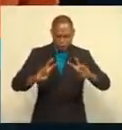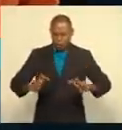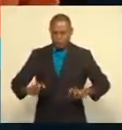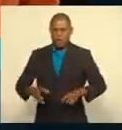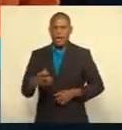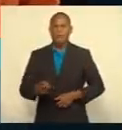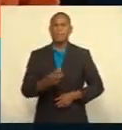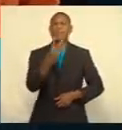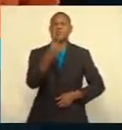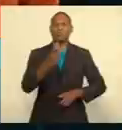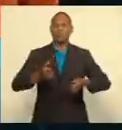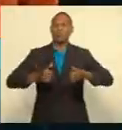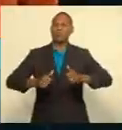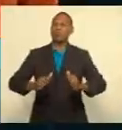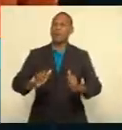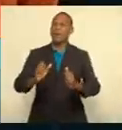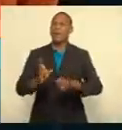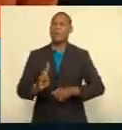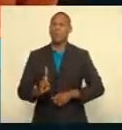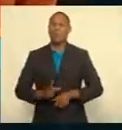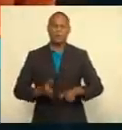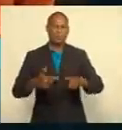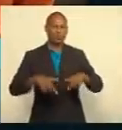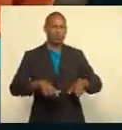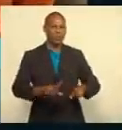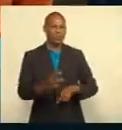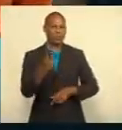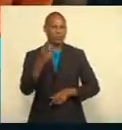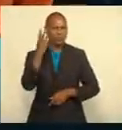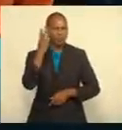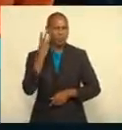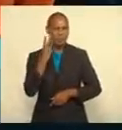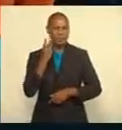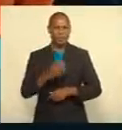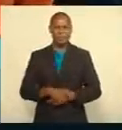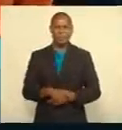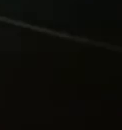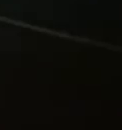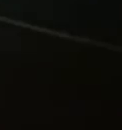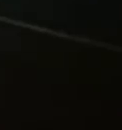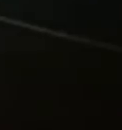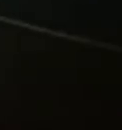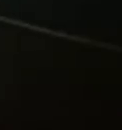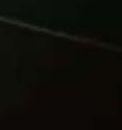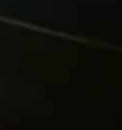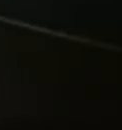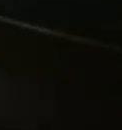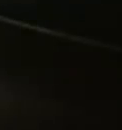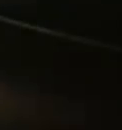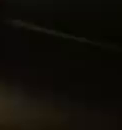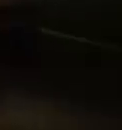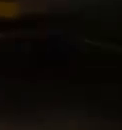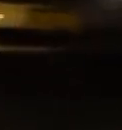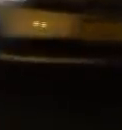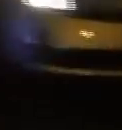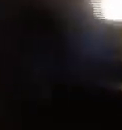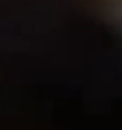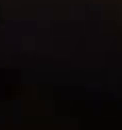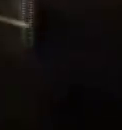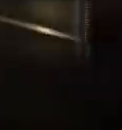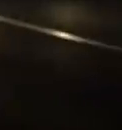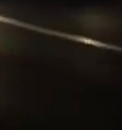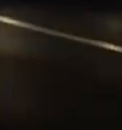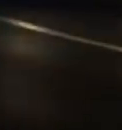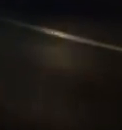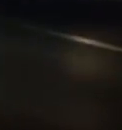drivers who transported the 53-year-old woman. Edwin, as of this afternoon, the Ministry of Health is still yet to identify the taxi driver,